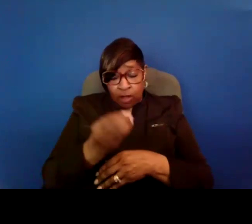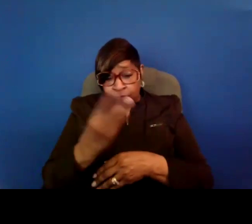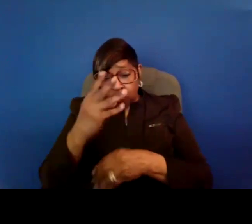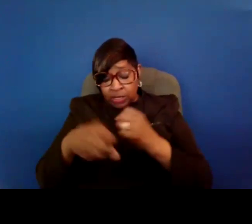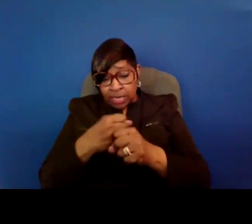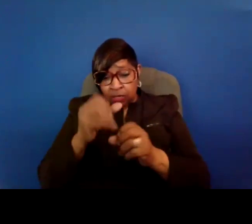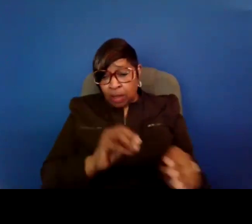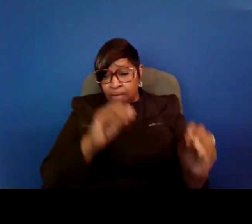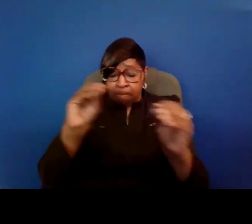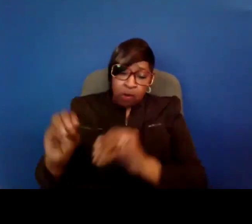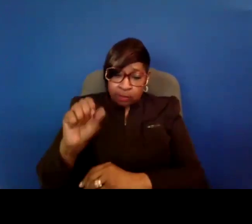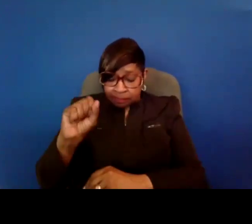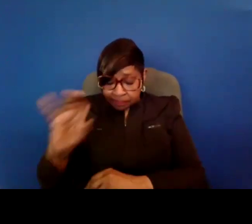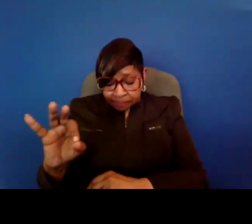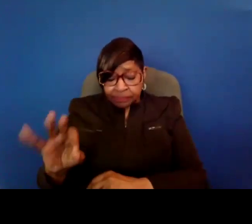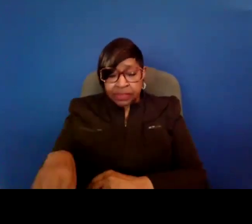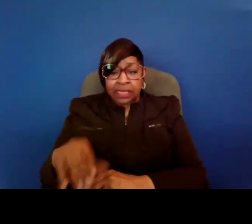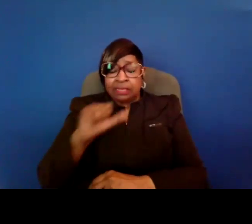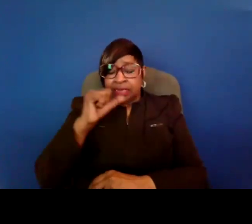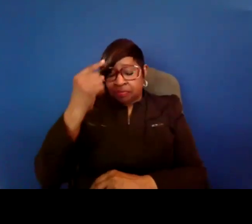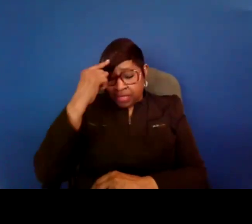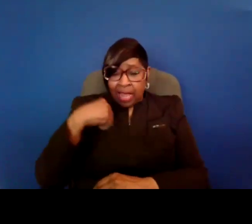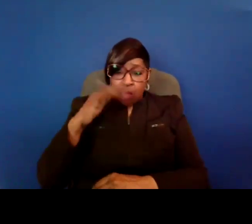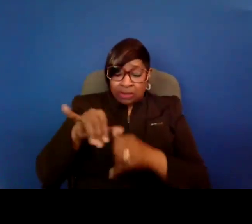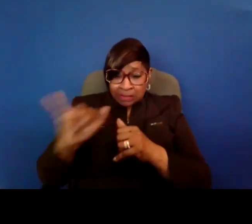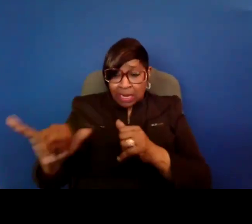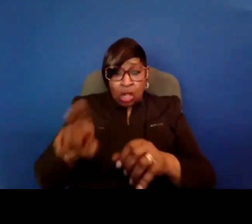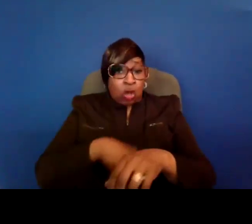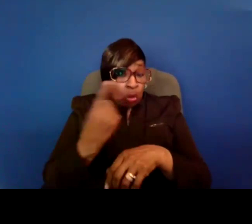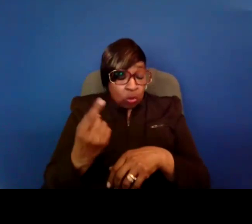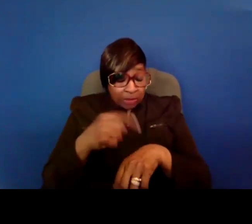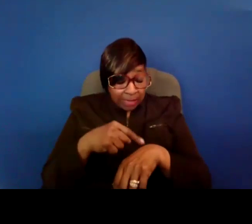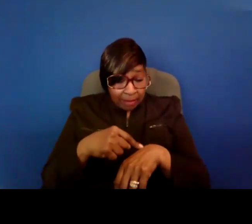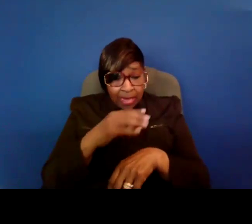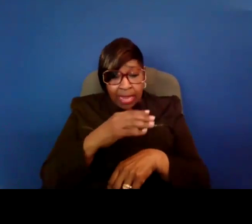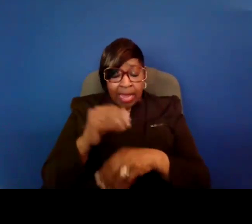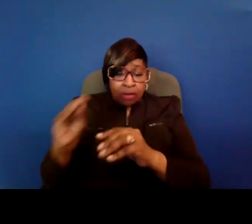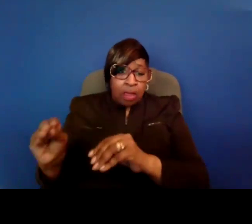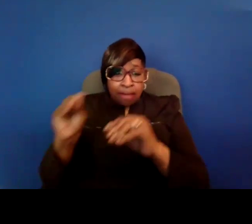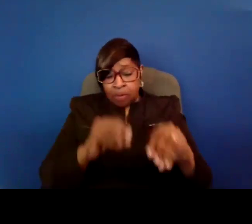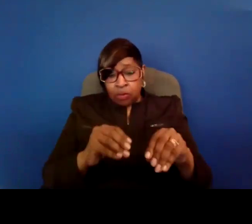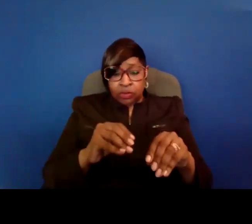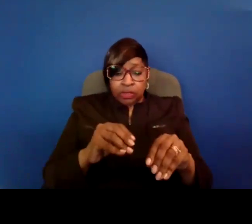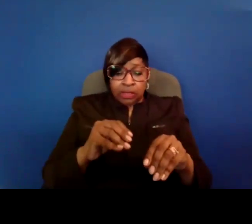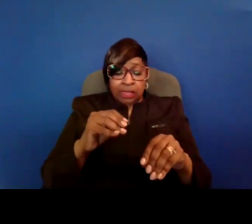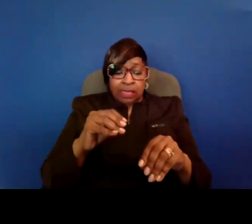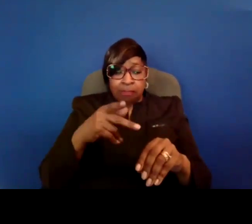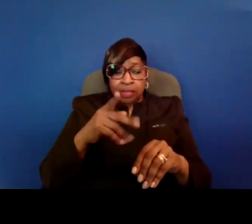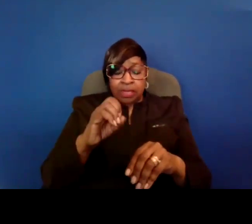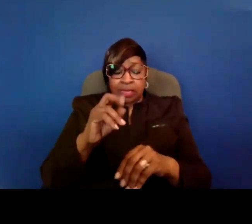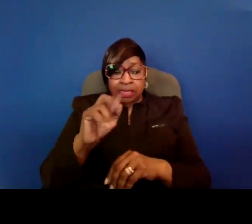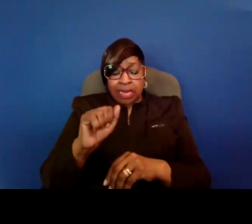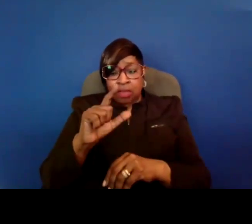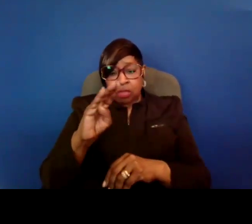San Francisco, did not think I was going to stay there very long. Ended up moving to Petaluma, California 10 years